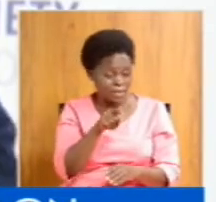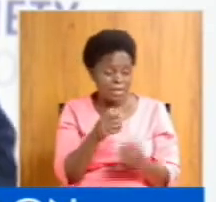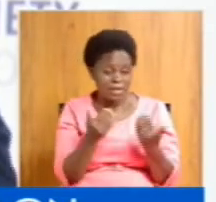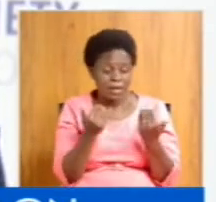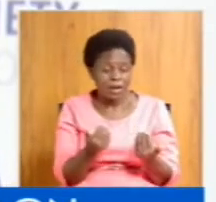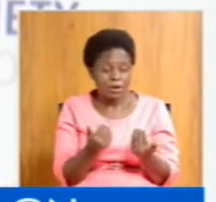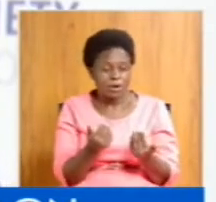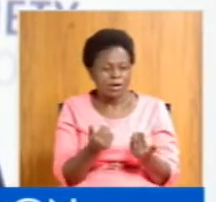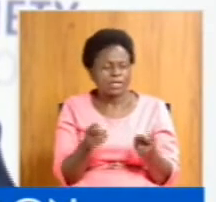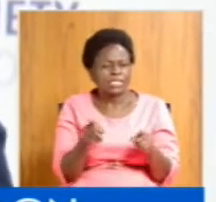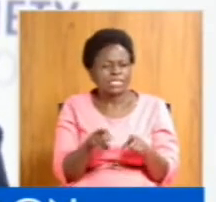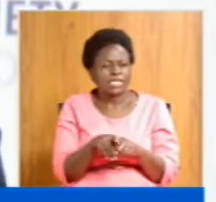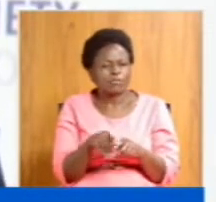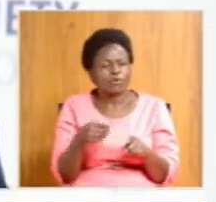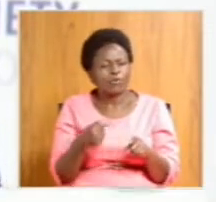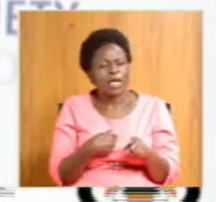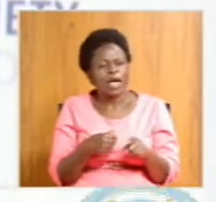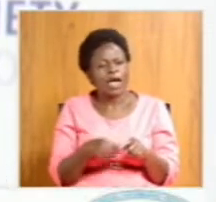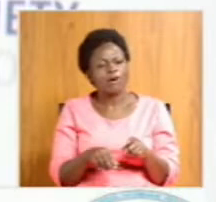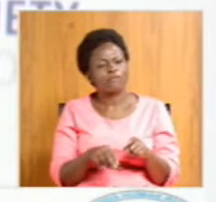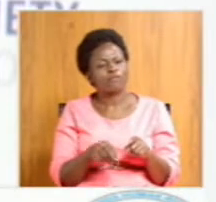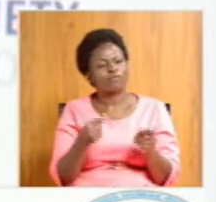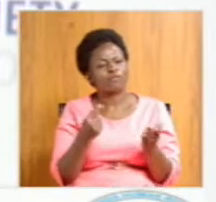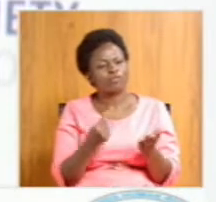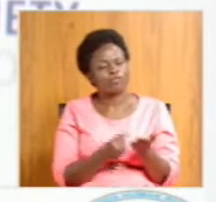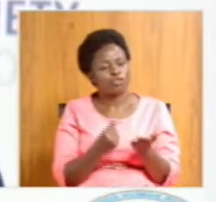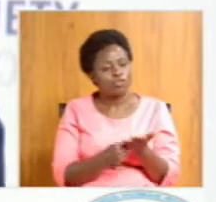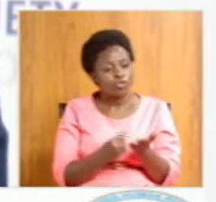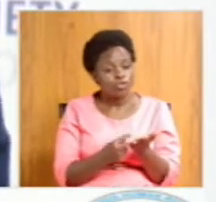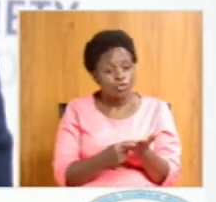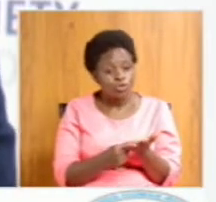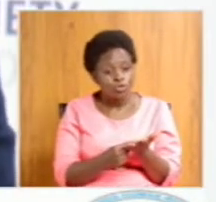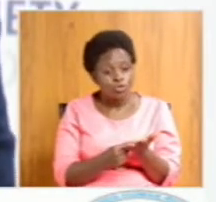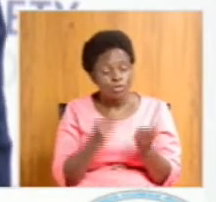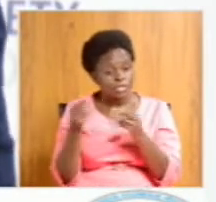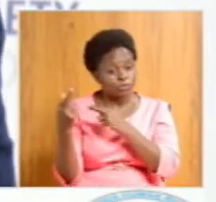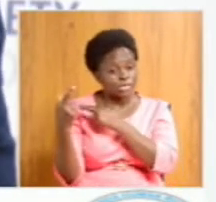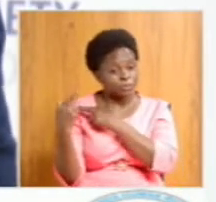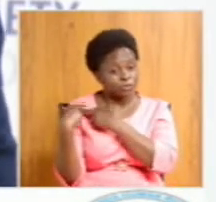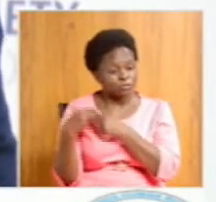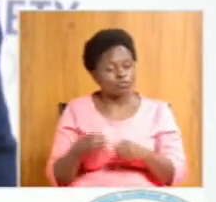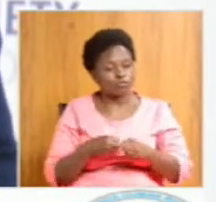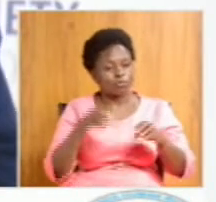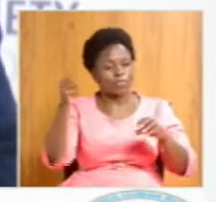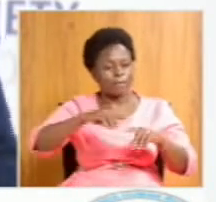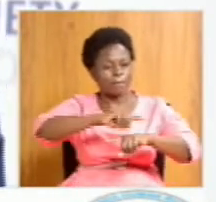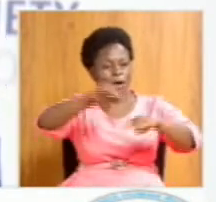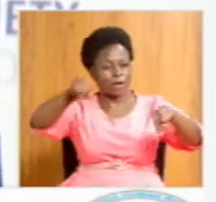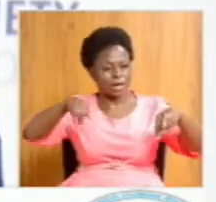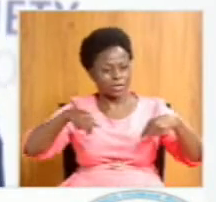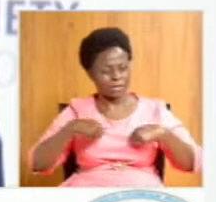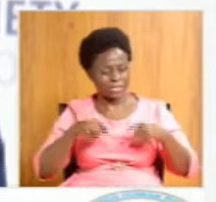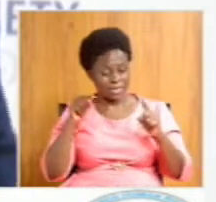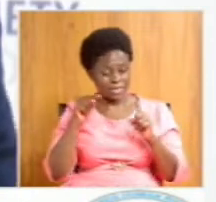So, we also have the Uganda Electricity Distribution Company Limited, which is supposed to now distribute the power to us. And